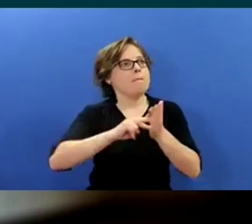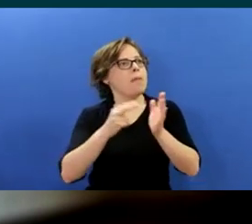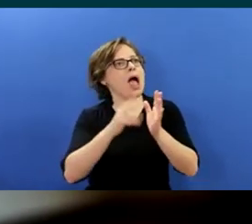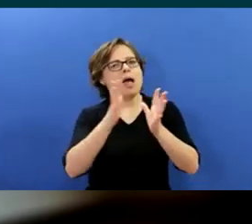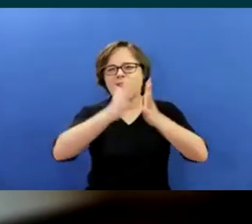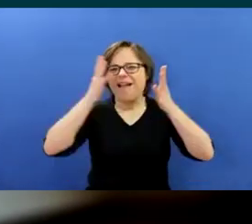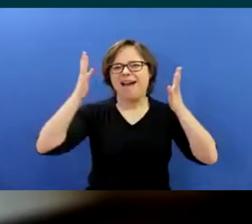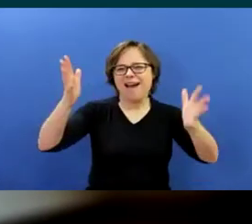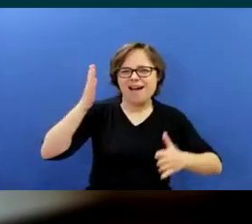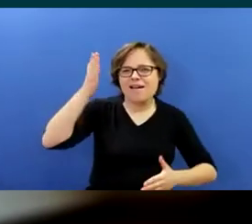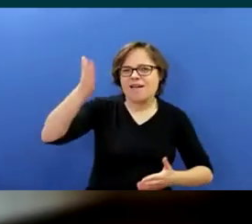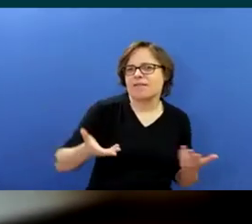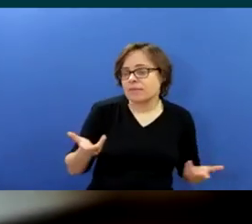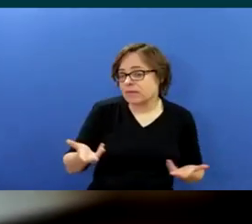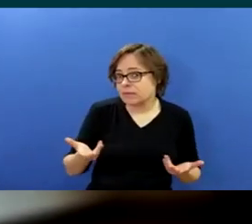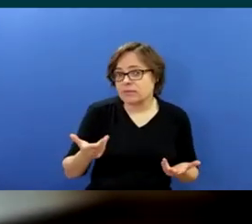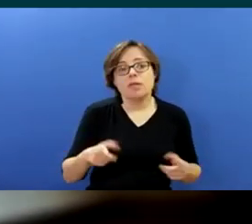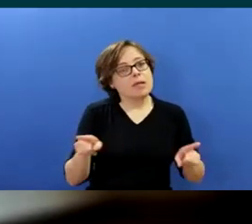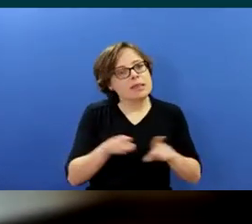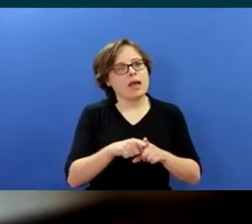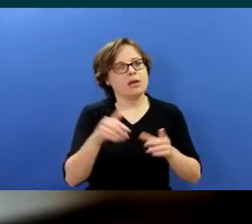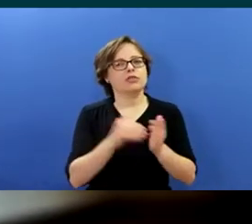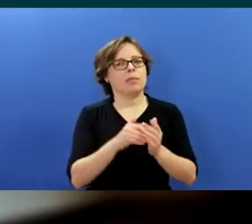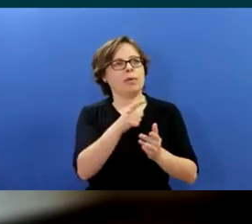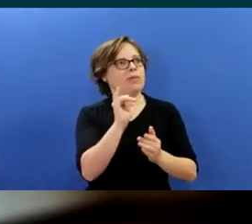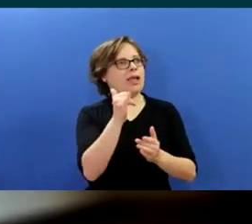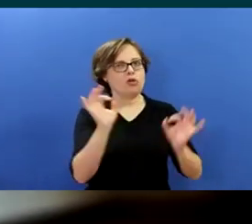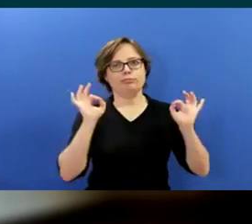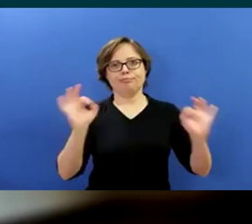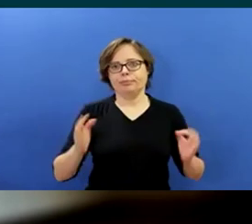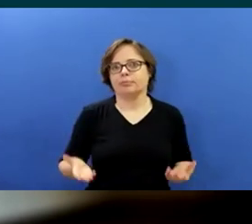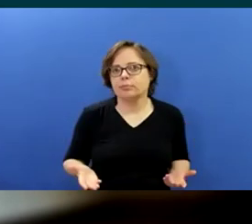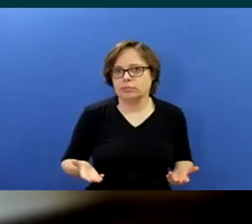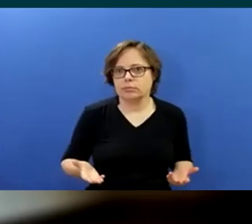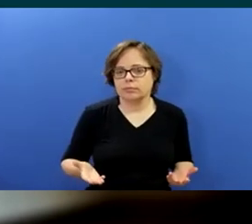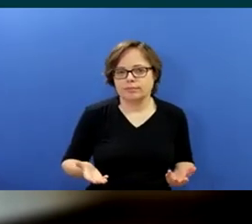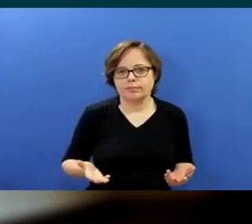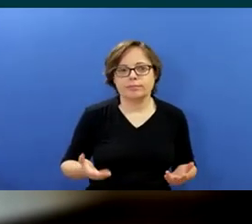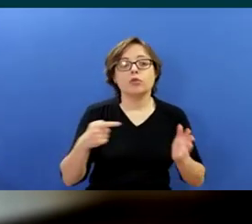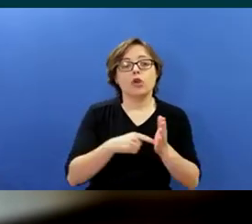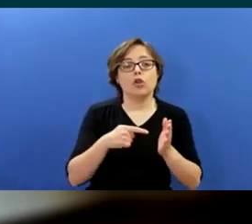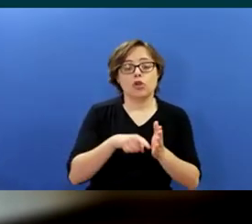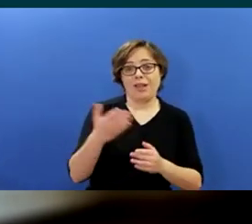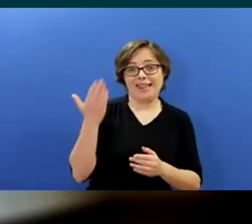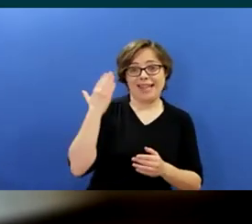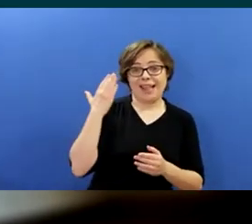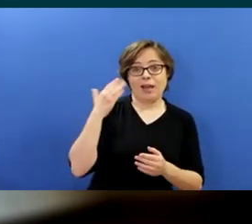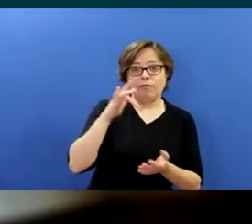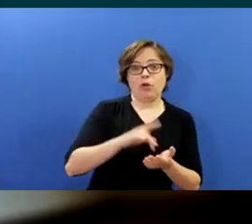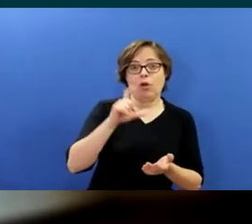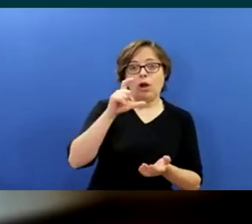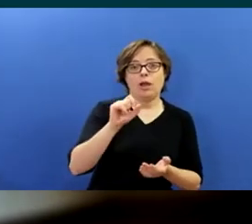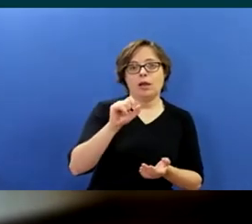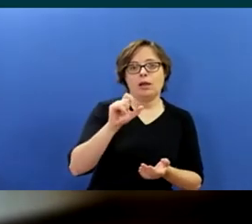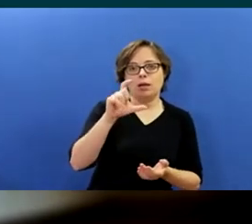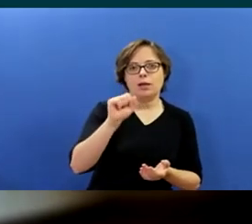quality. And this we did in Carouge quite recently, actually, because we saw that otherwise it can go